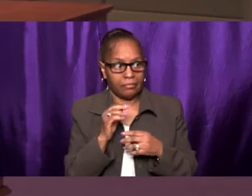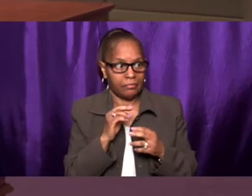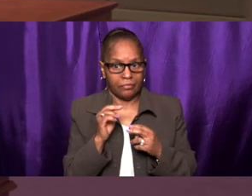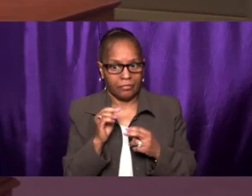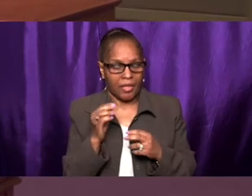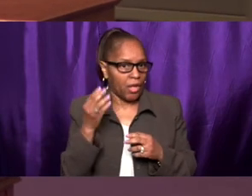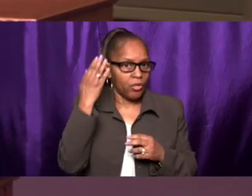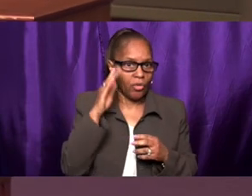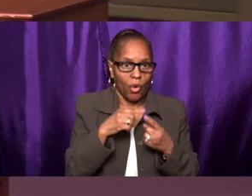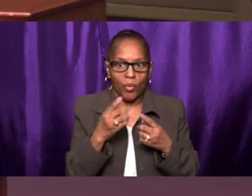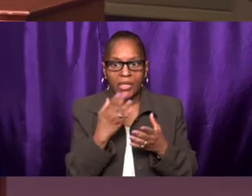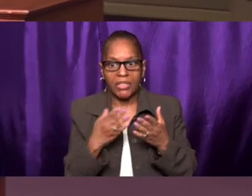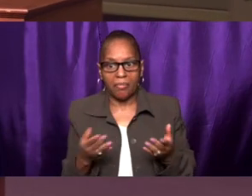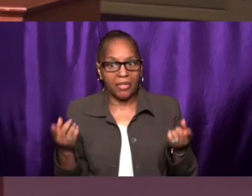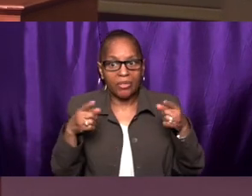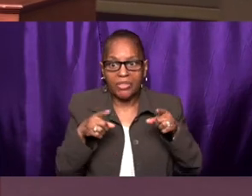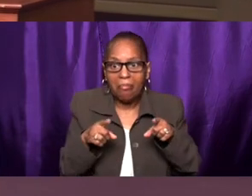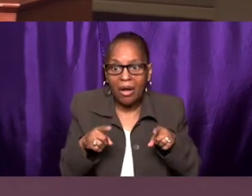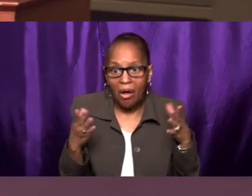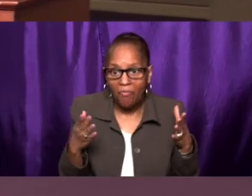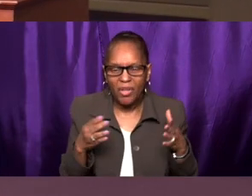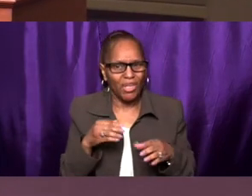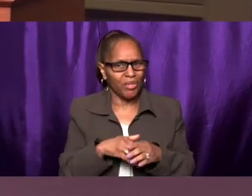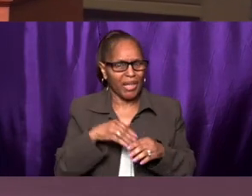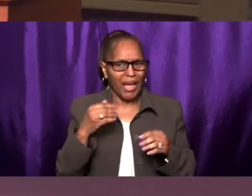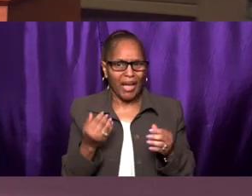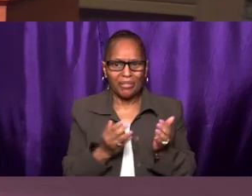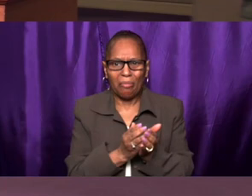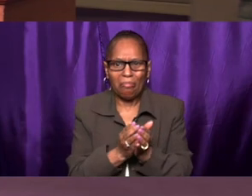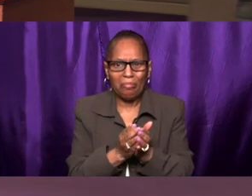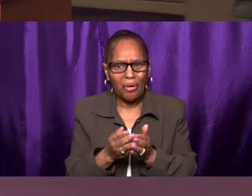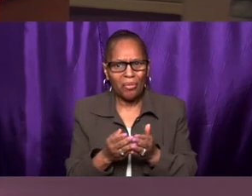You don't know when something gonna jump off. You won't even get out the boat because you're